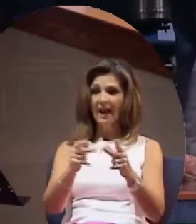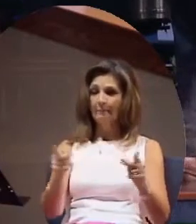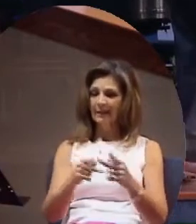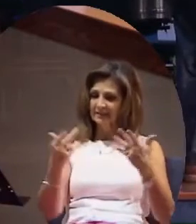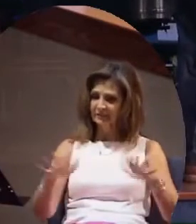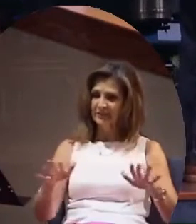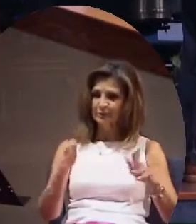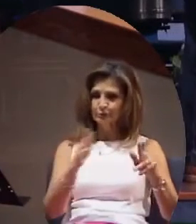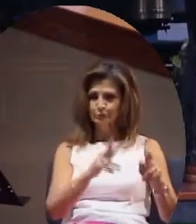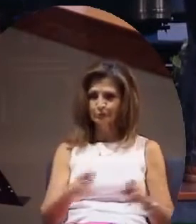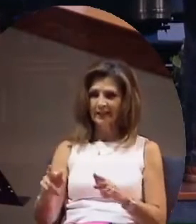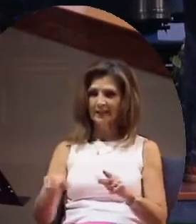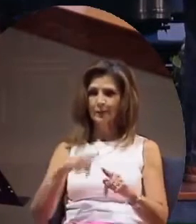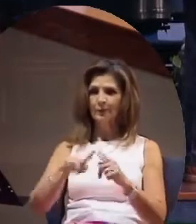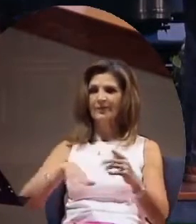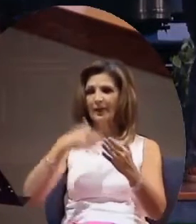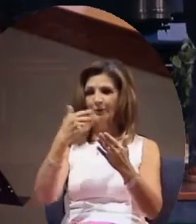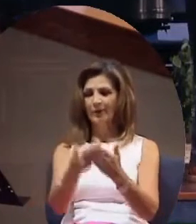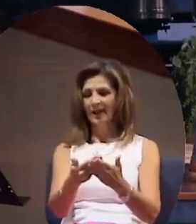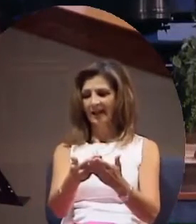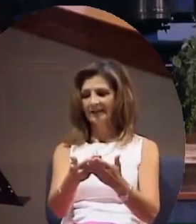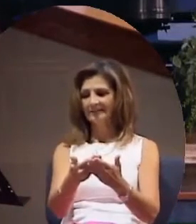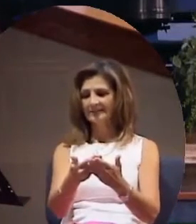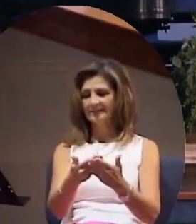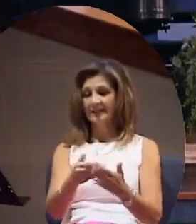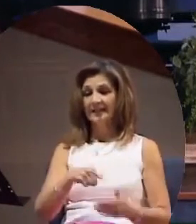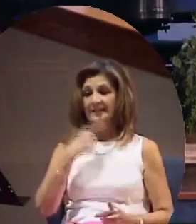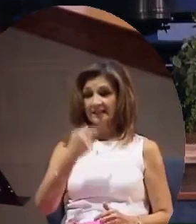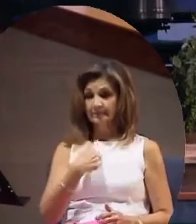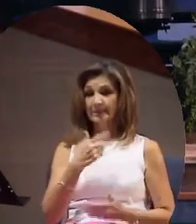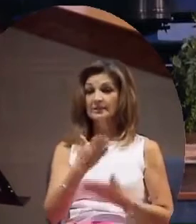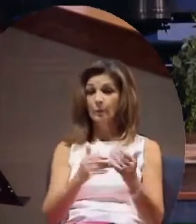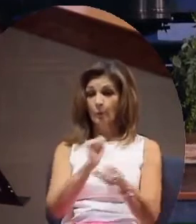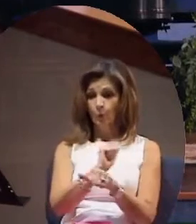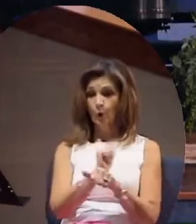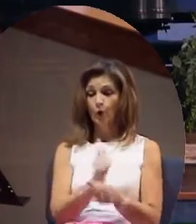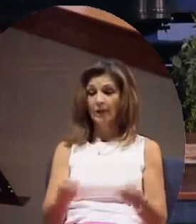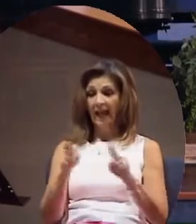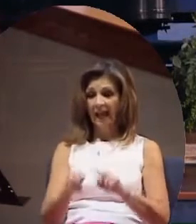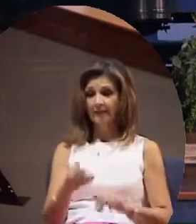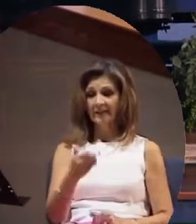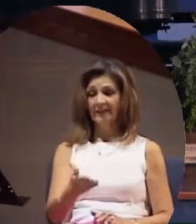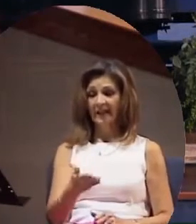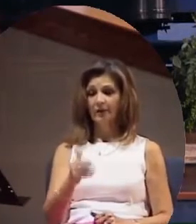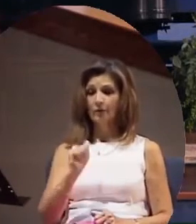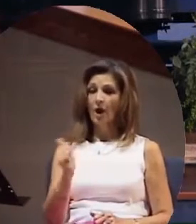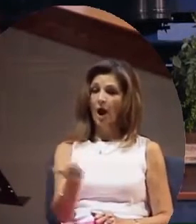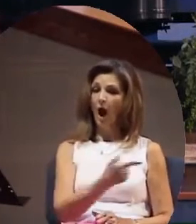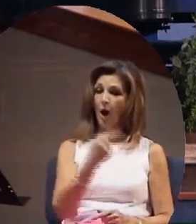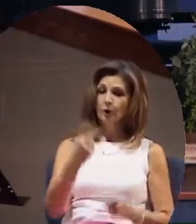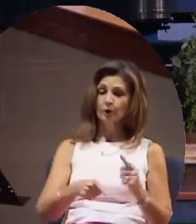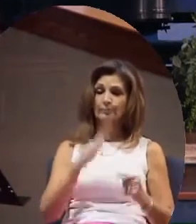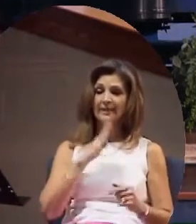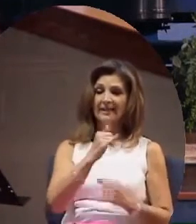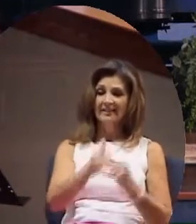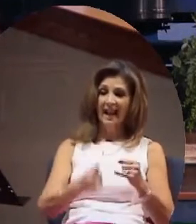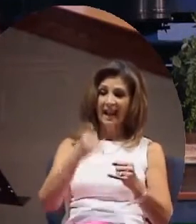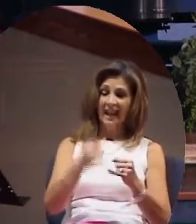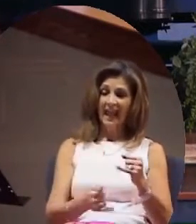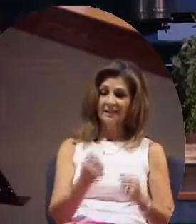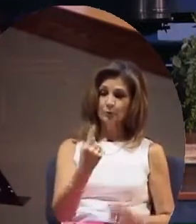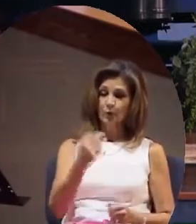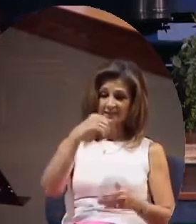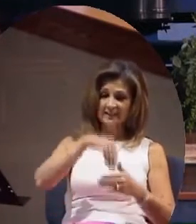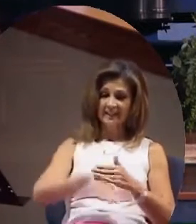was furnished and prepared when they got there. That tells me there was some work going on. Everybody couldn't be the last ones in and the first one is